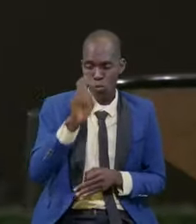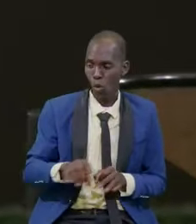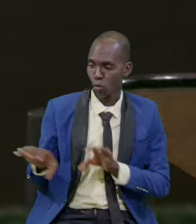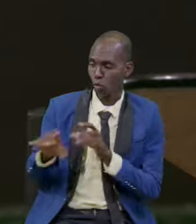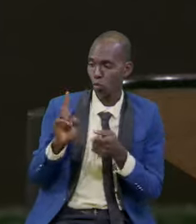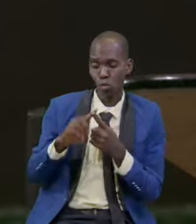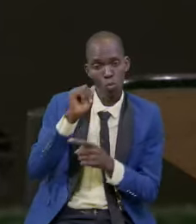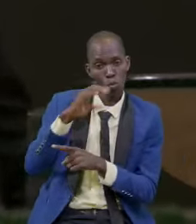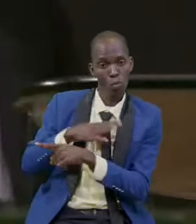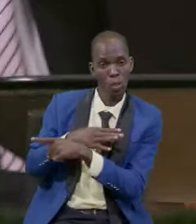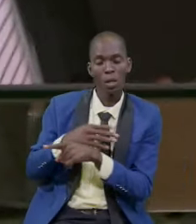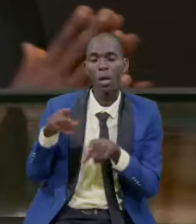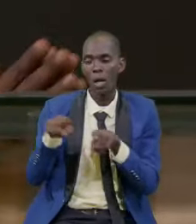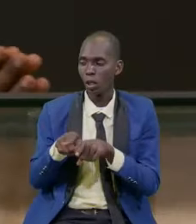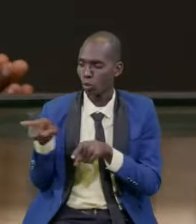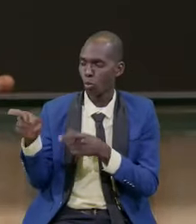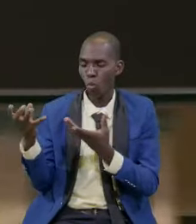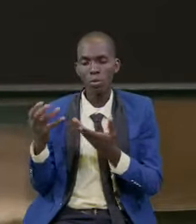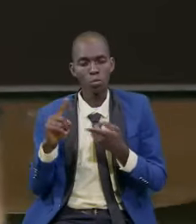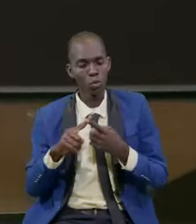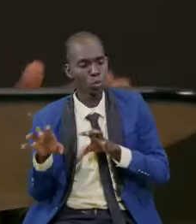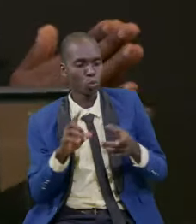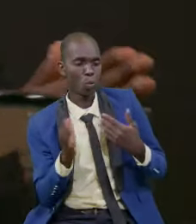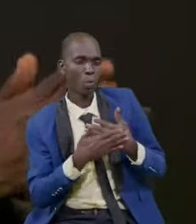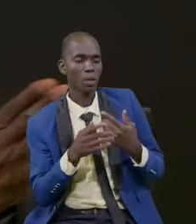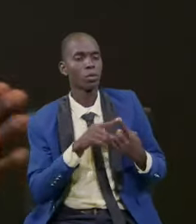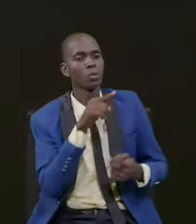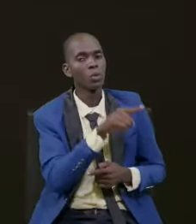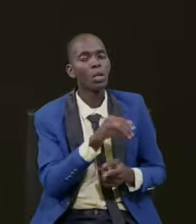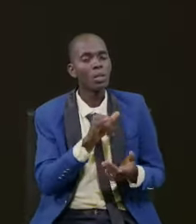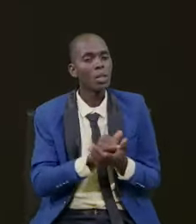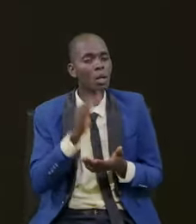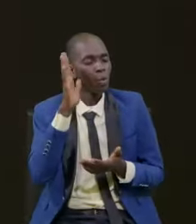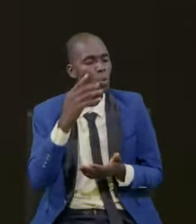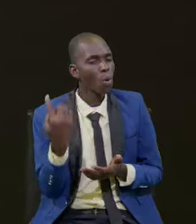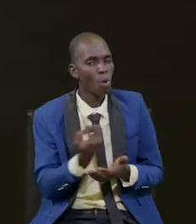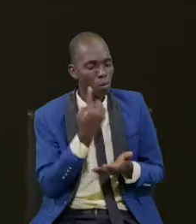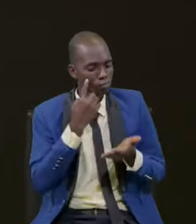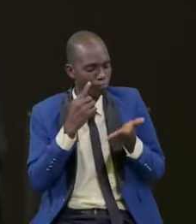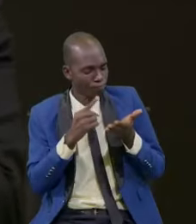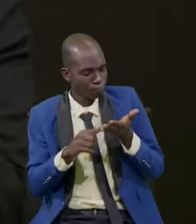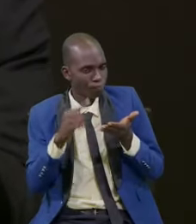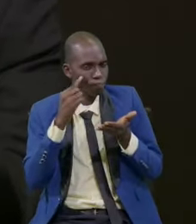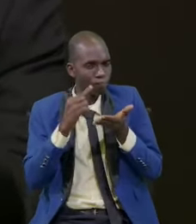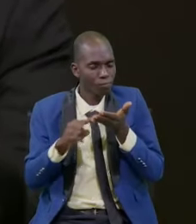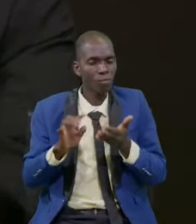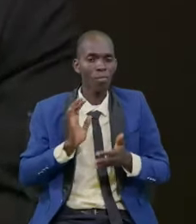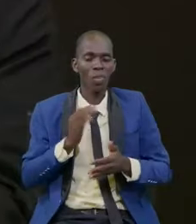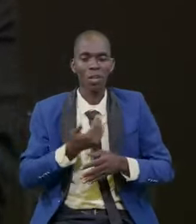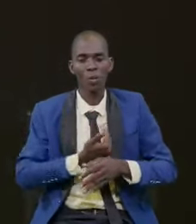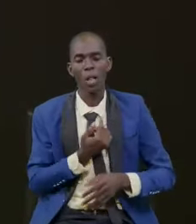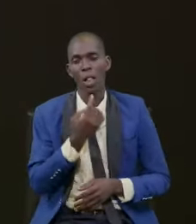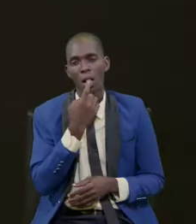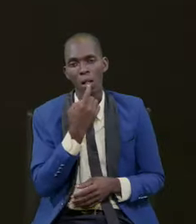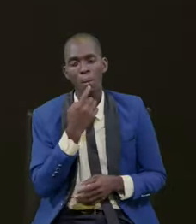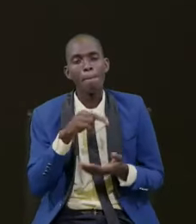do unto you. And that will put a check on our tongue. That will